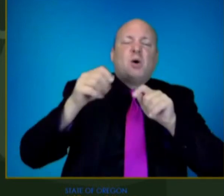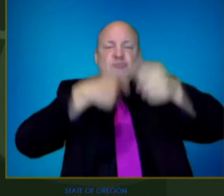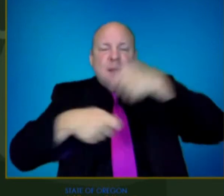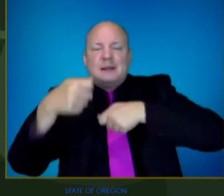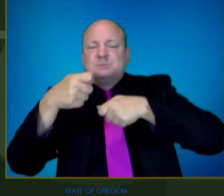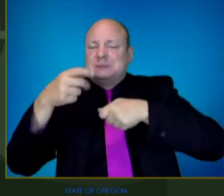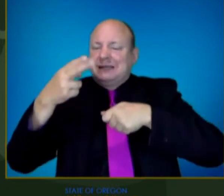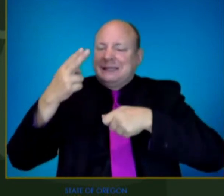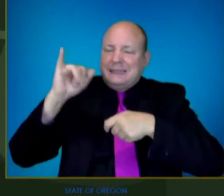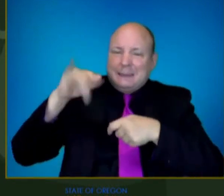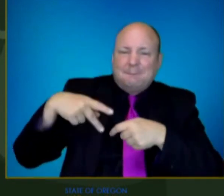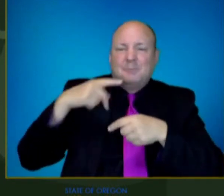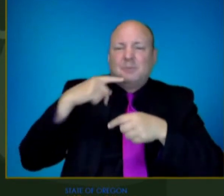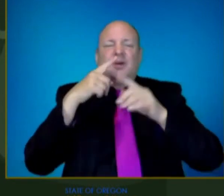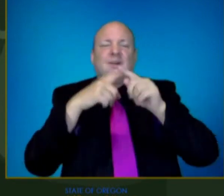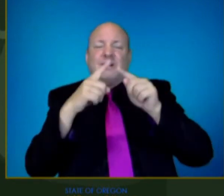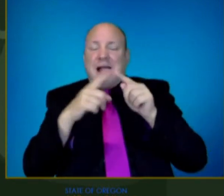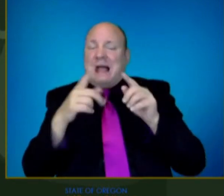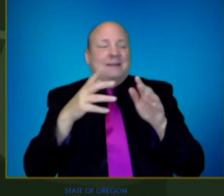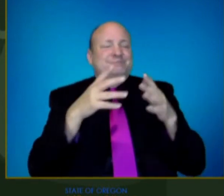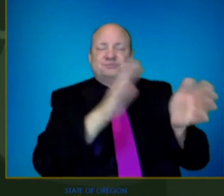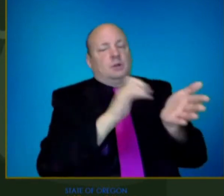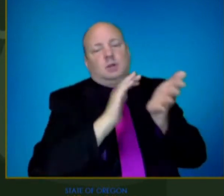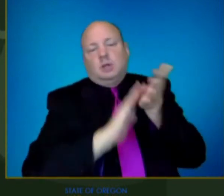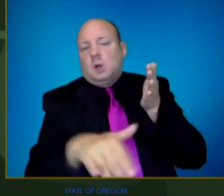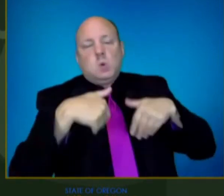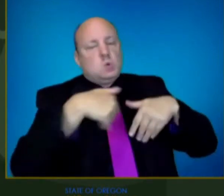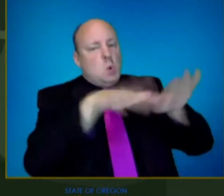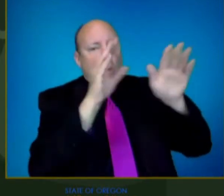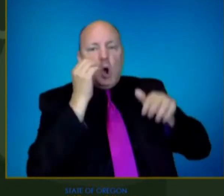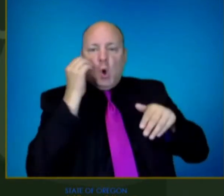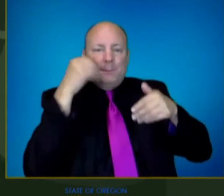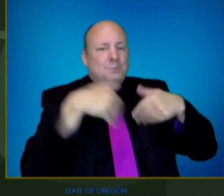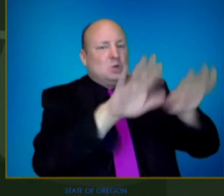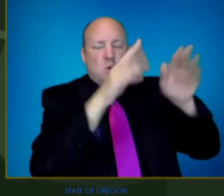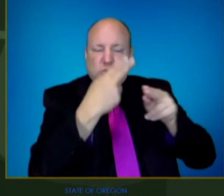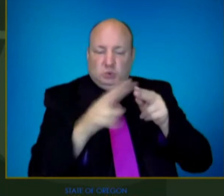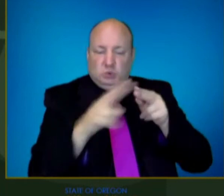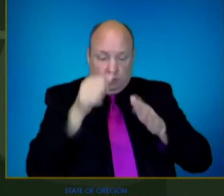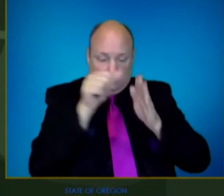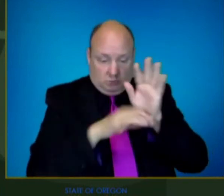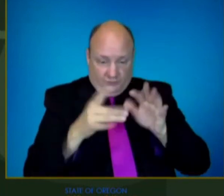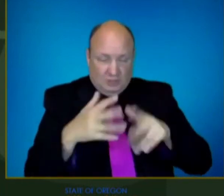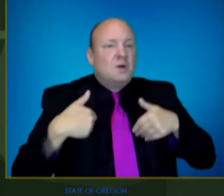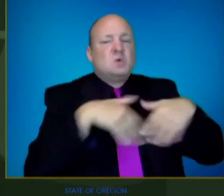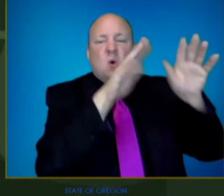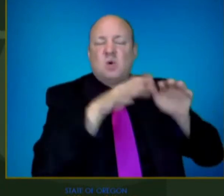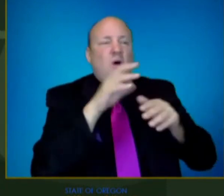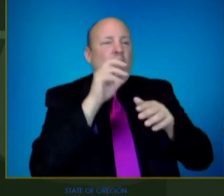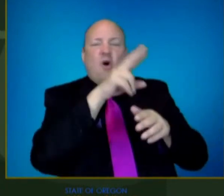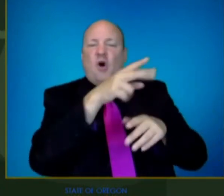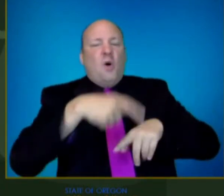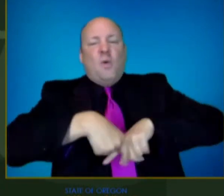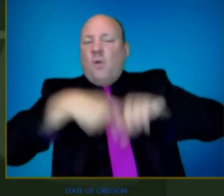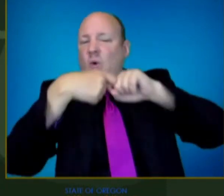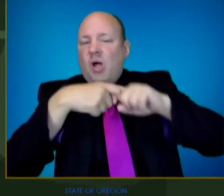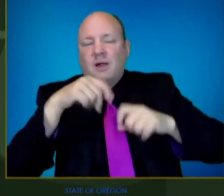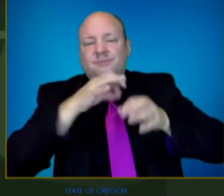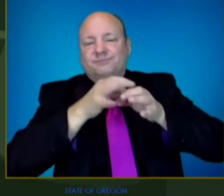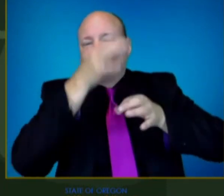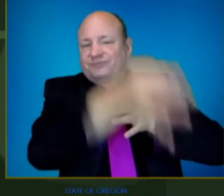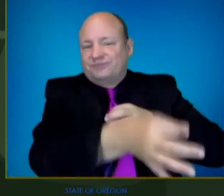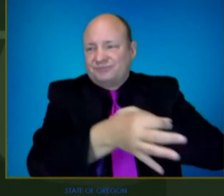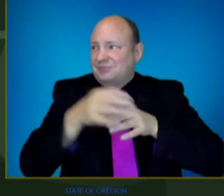restore quality of life, or give them peace of mind. It also means hospitals packed with unvaccinated COVID-19 patients have